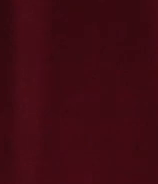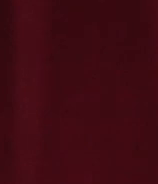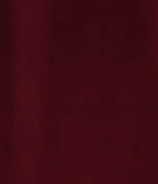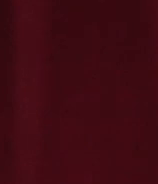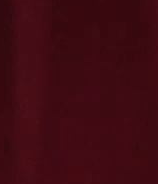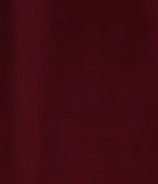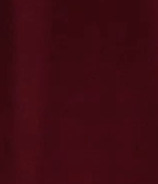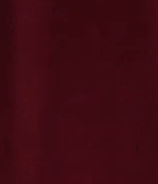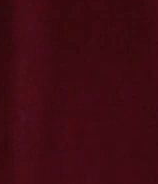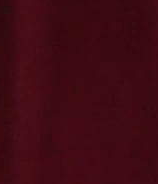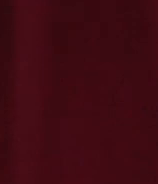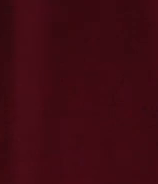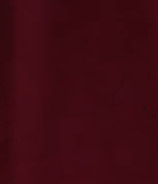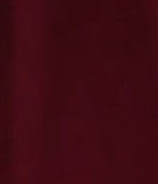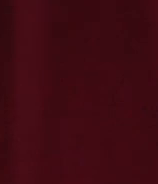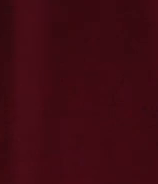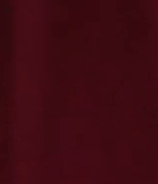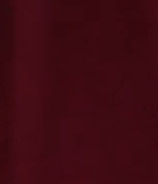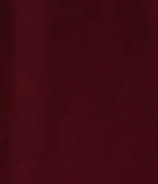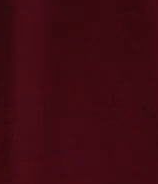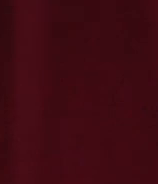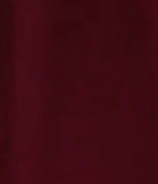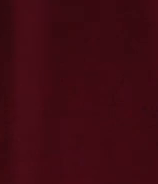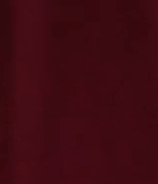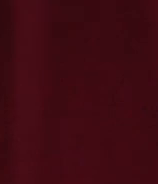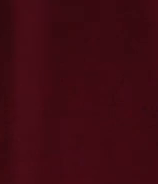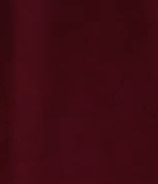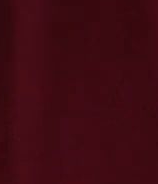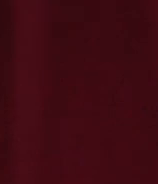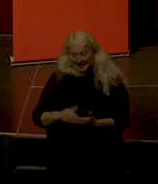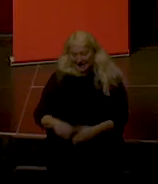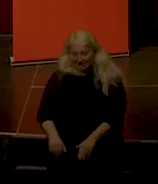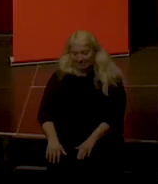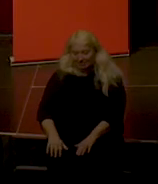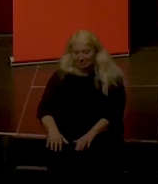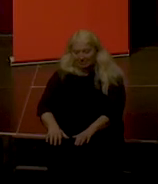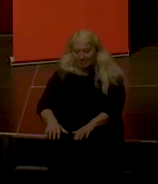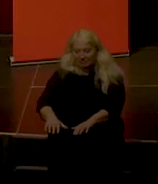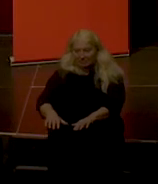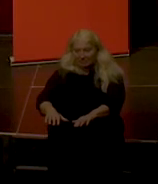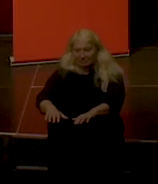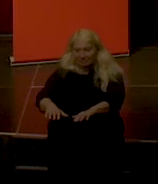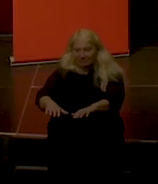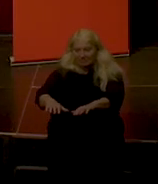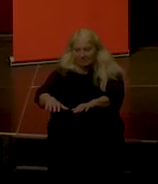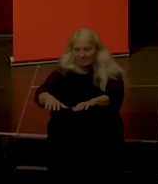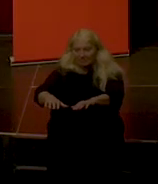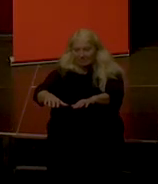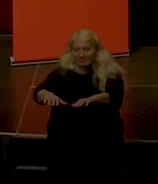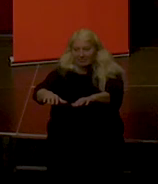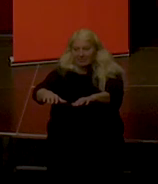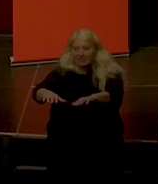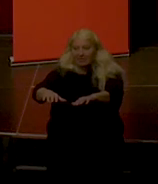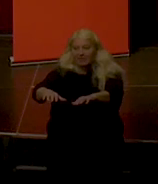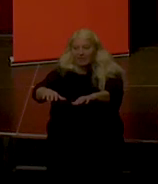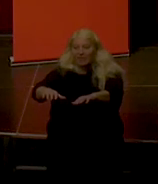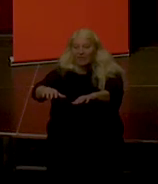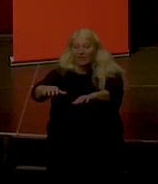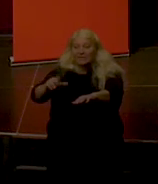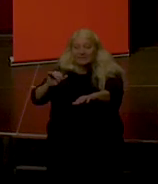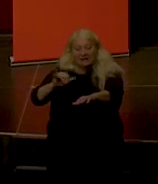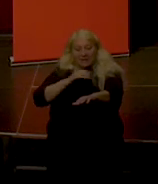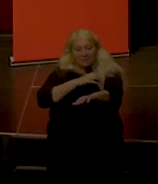Slowly, as if you're in slow motion for the last time, let's raise our hands, keeping